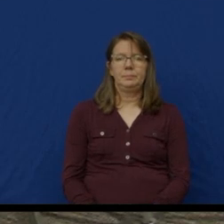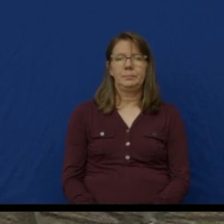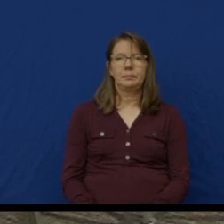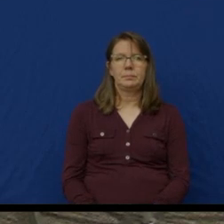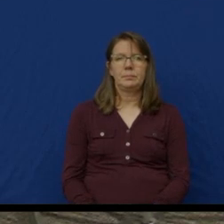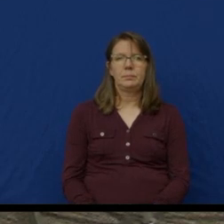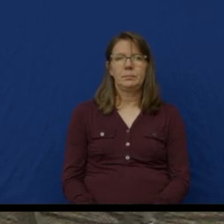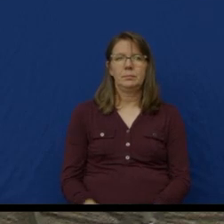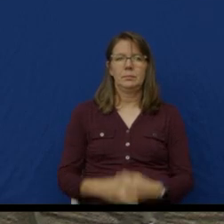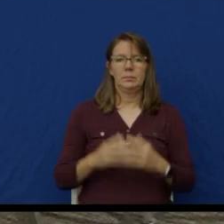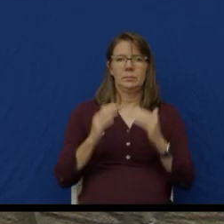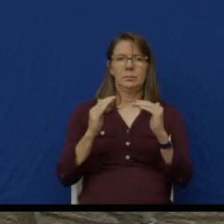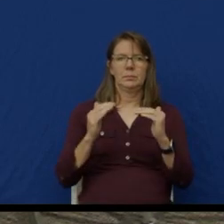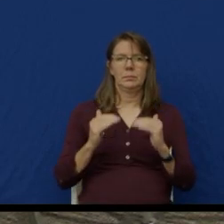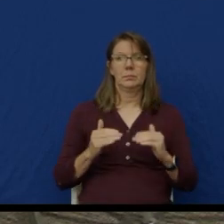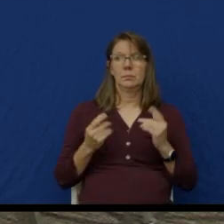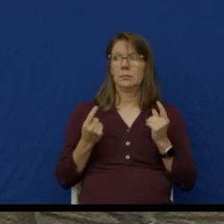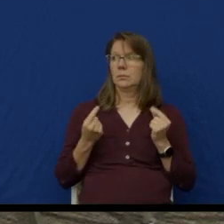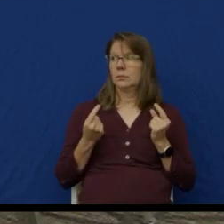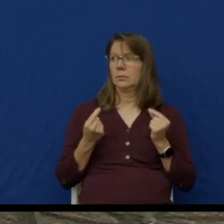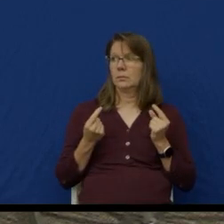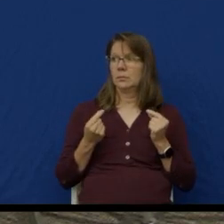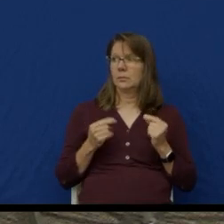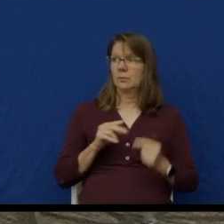The next item is the